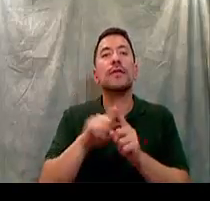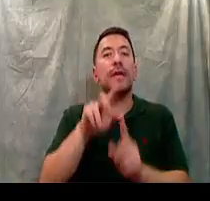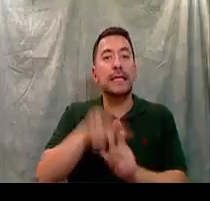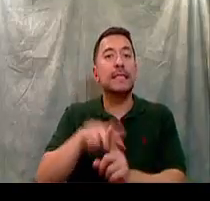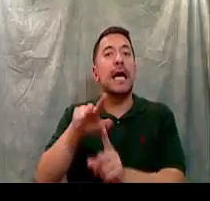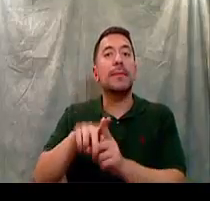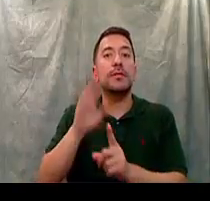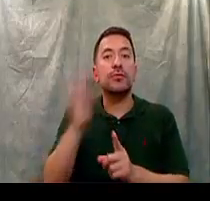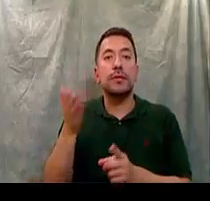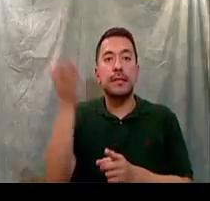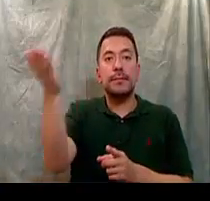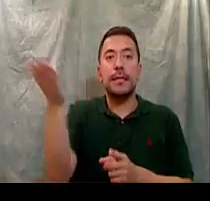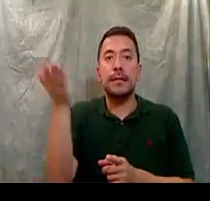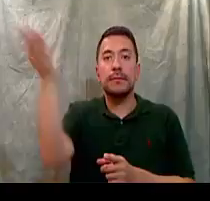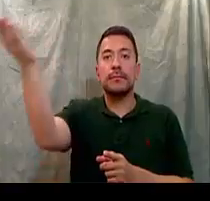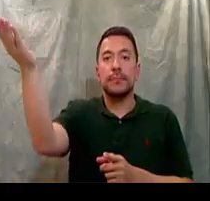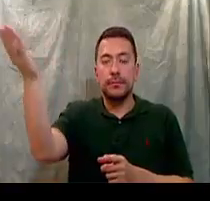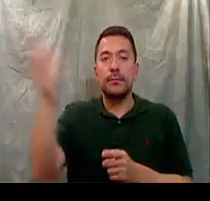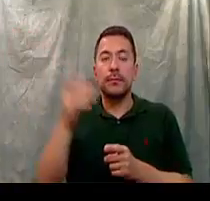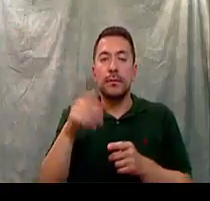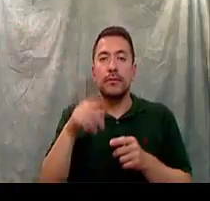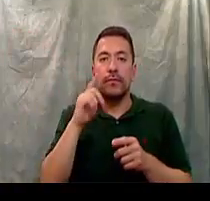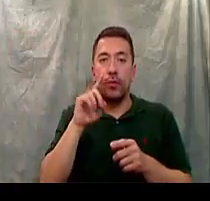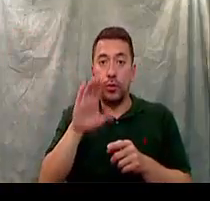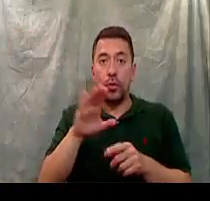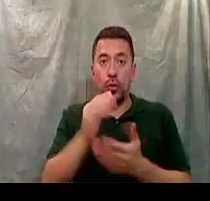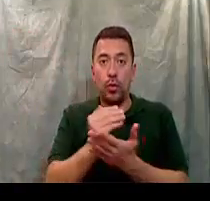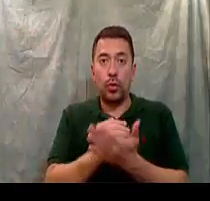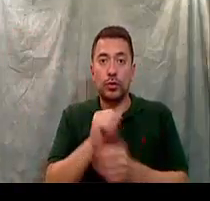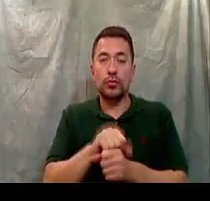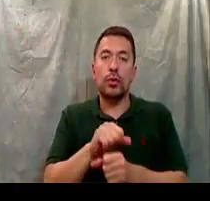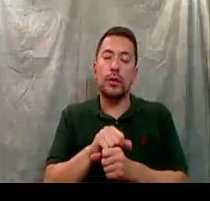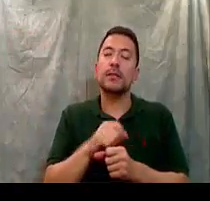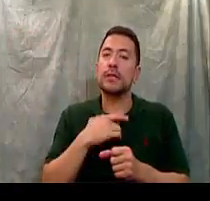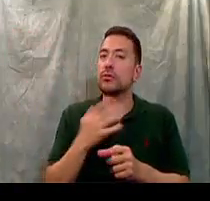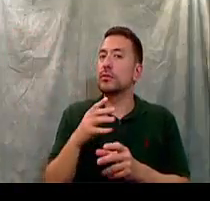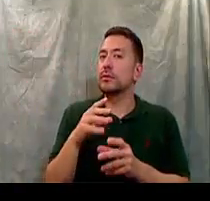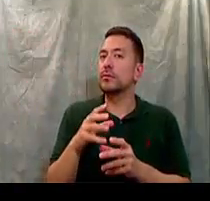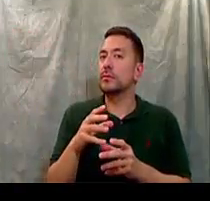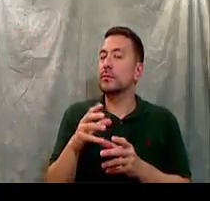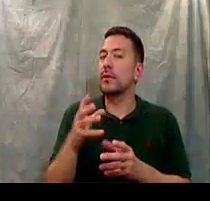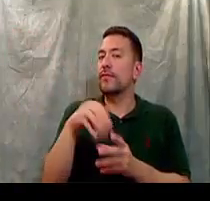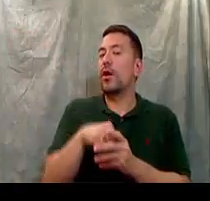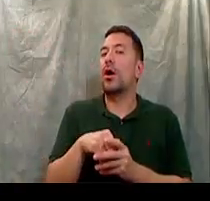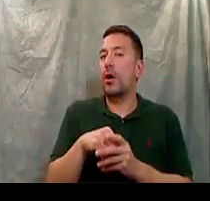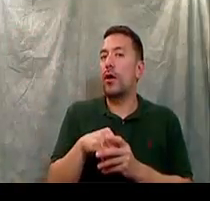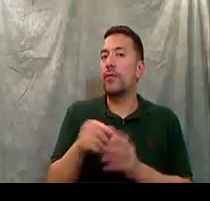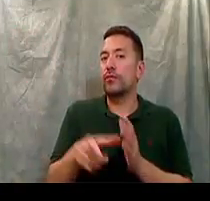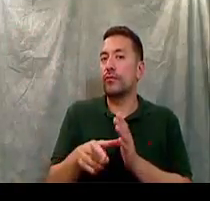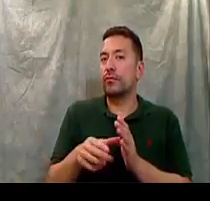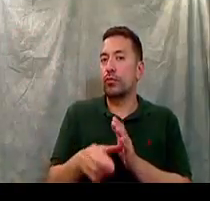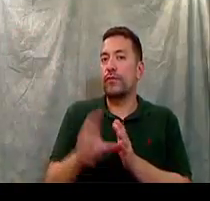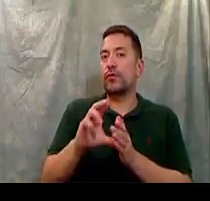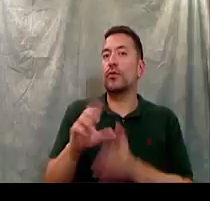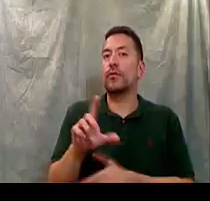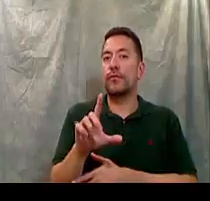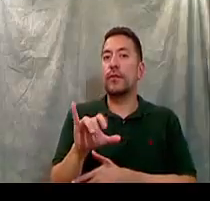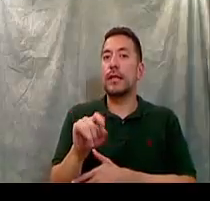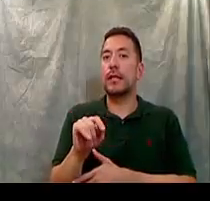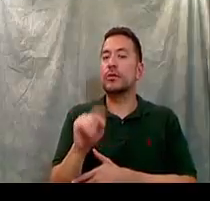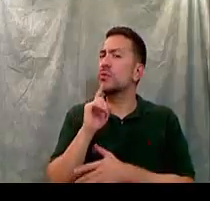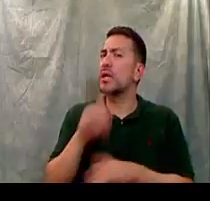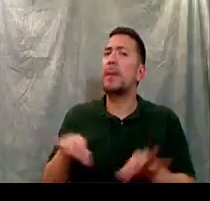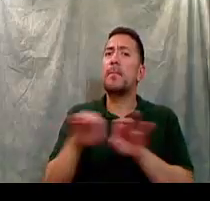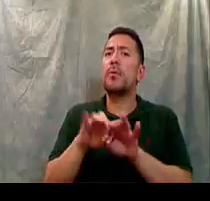submitting in your coursework, which always, for the most part, entails some review of literature that you're engaging in. So this is a very important sort of year one